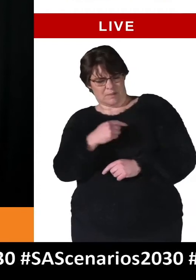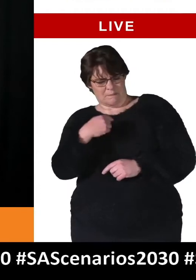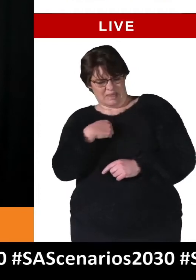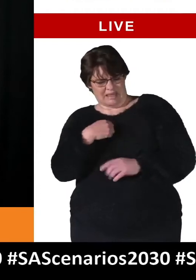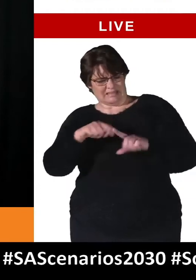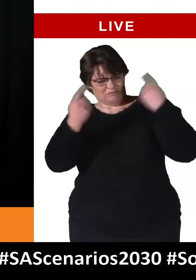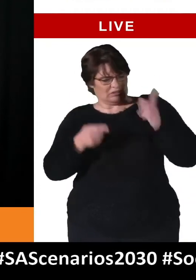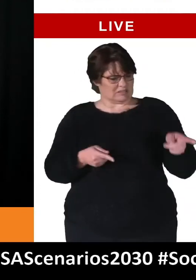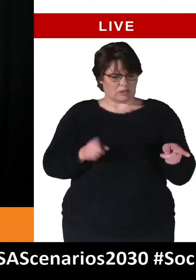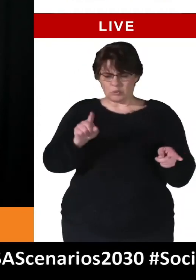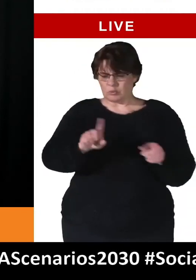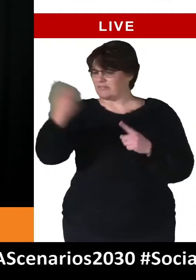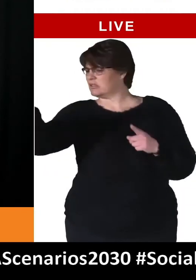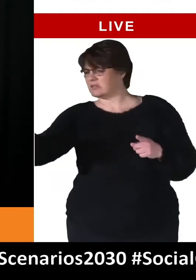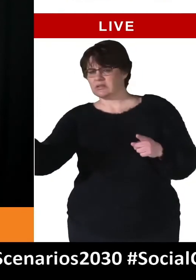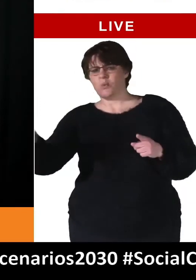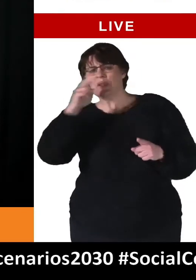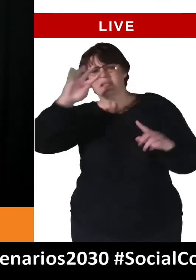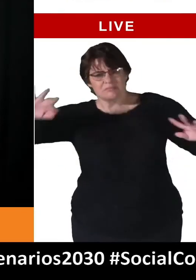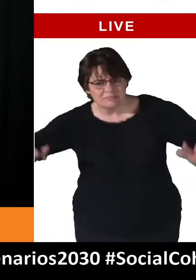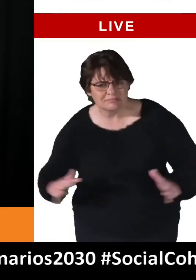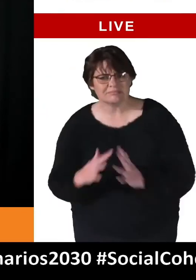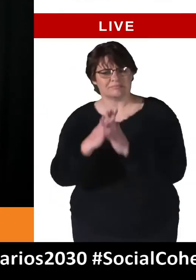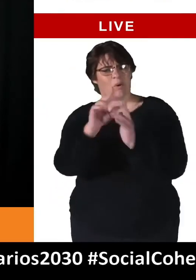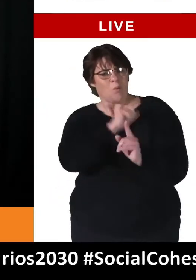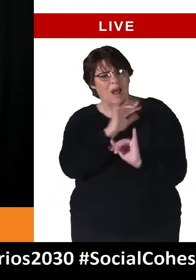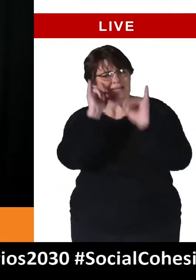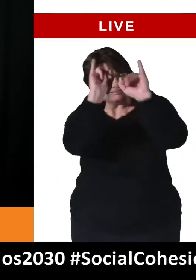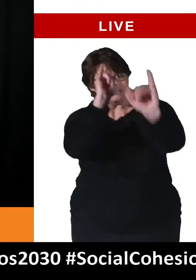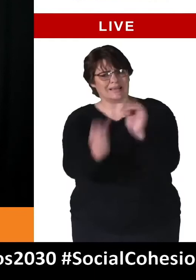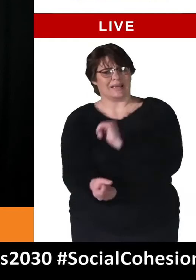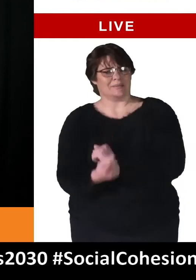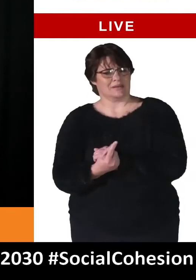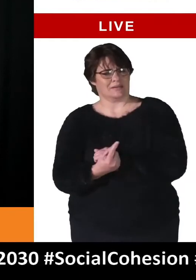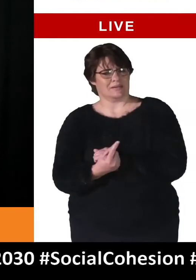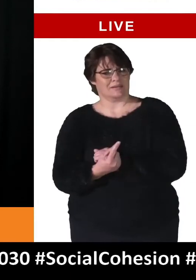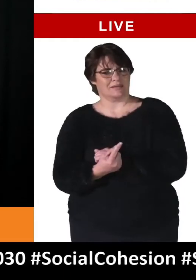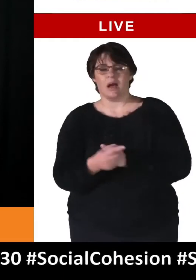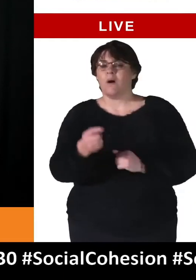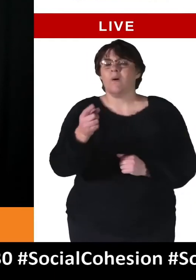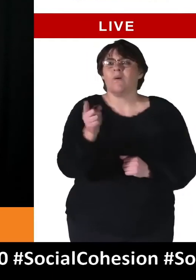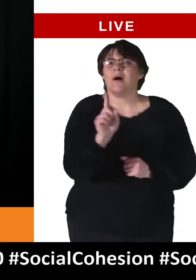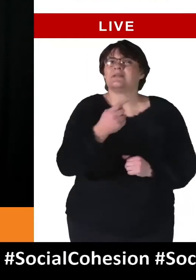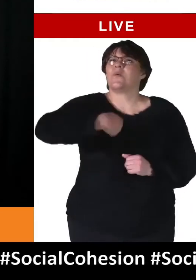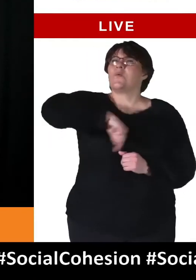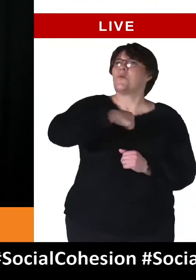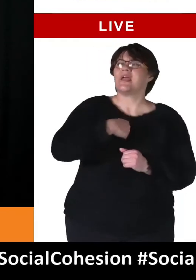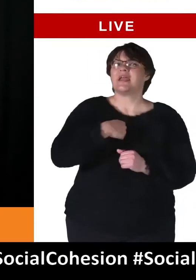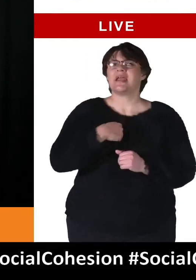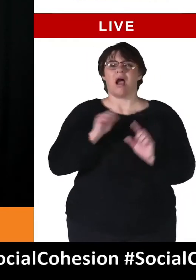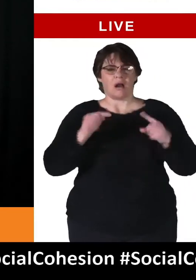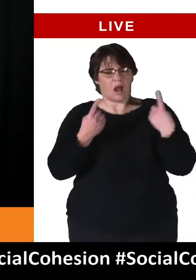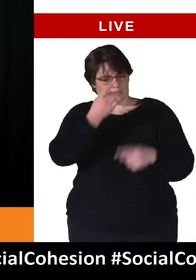different corners rather than to come together in times of crisis? What is it about us that we